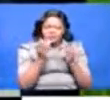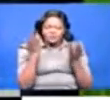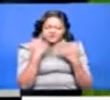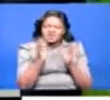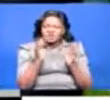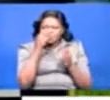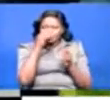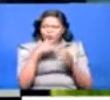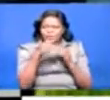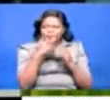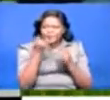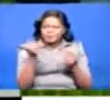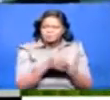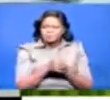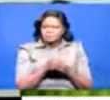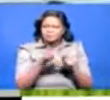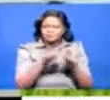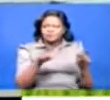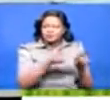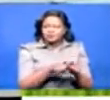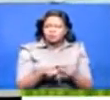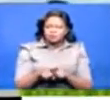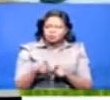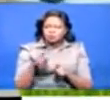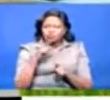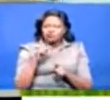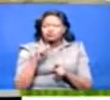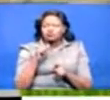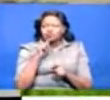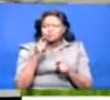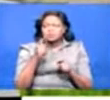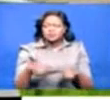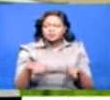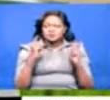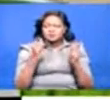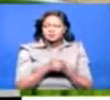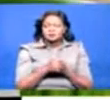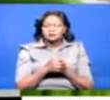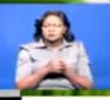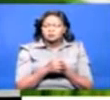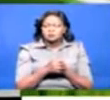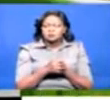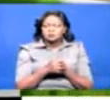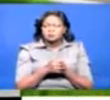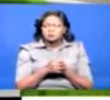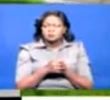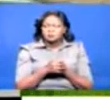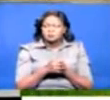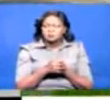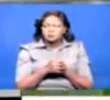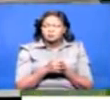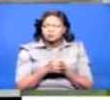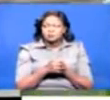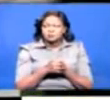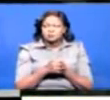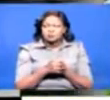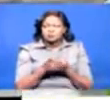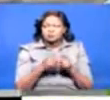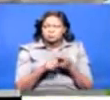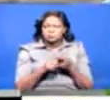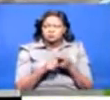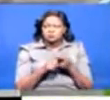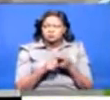best. Even those who did not make it. God will lead you in a different way, in a different